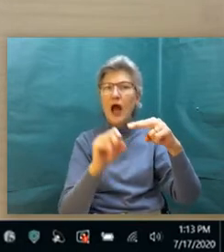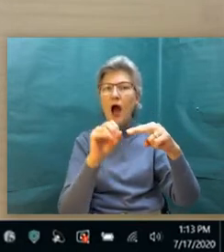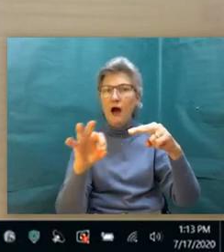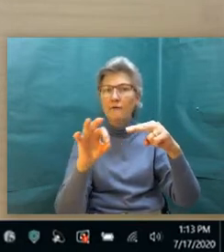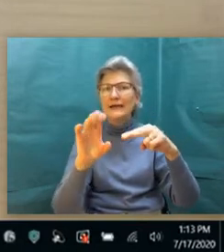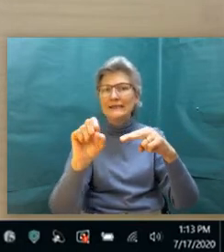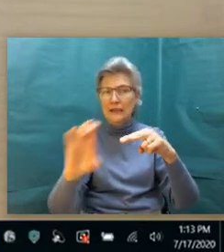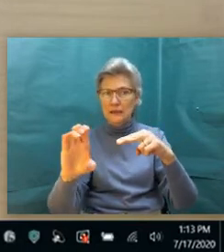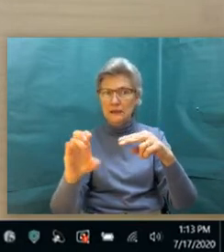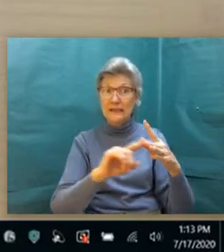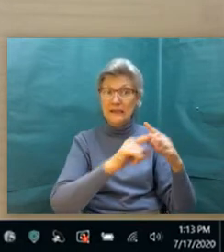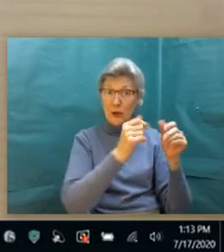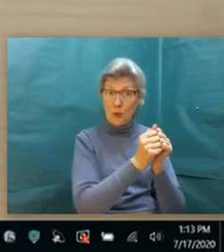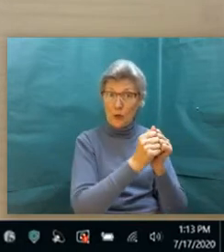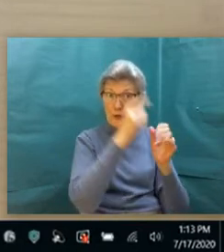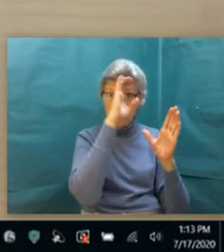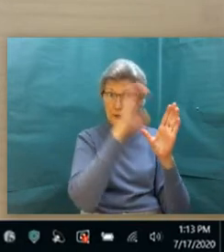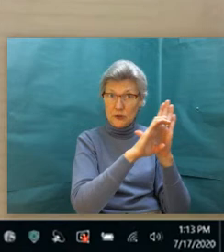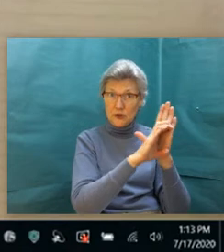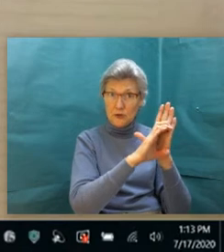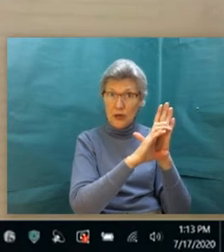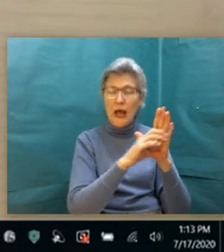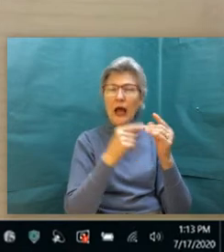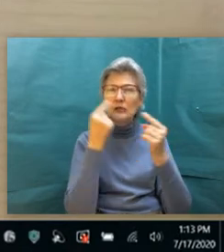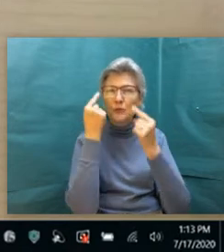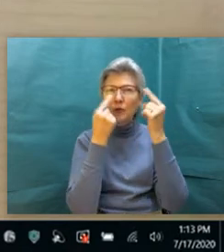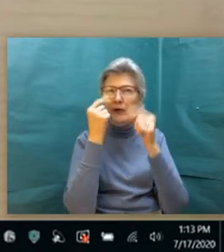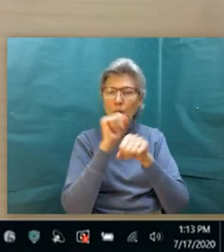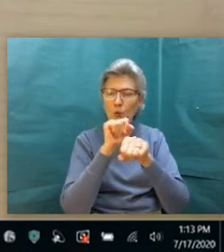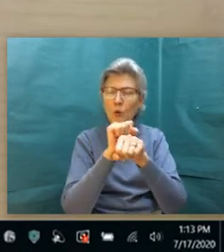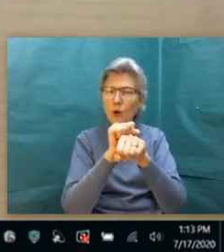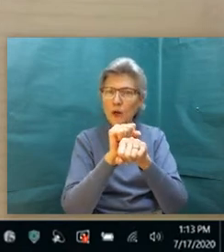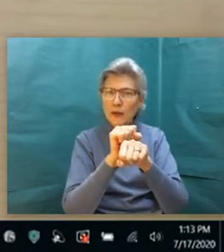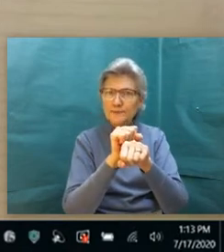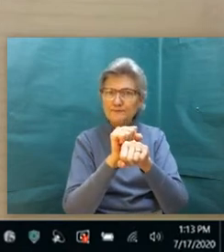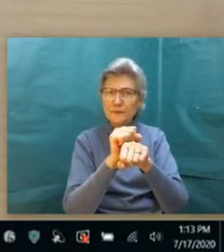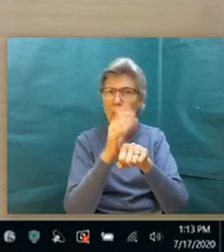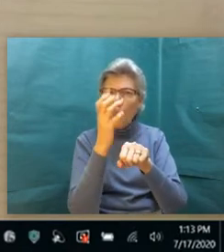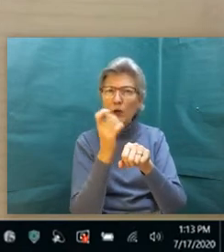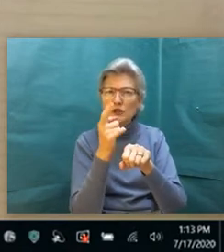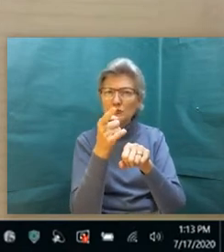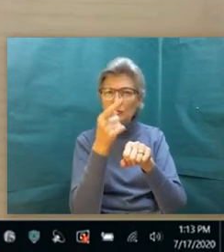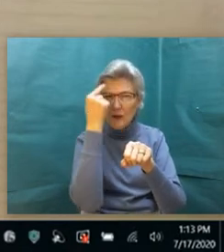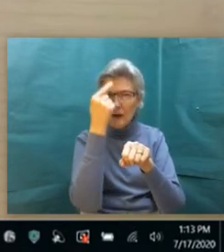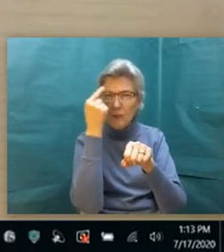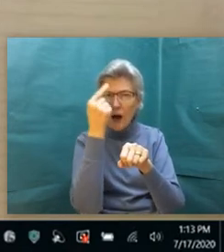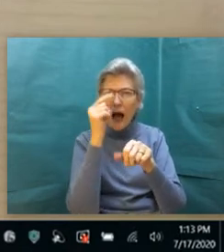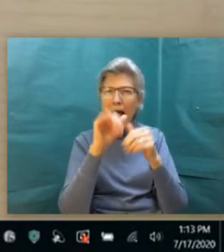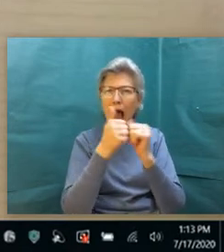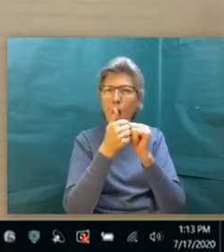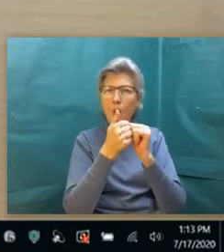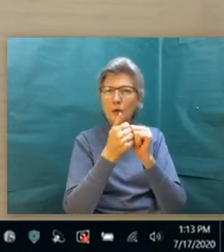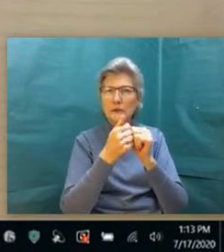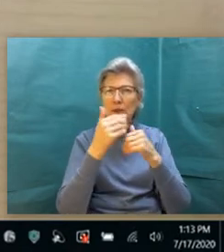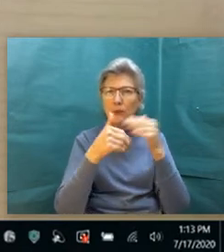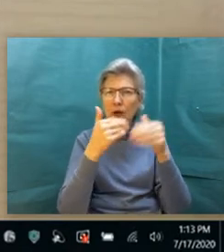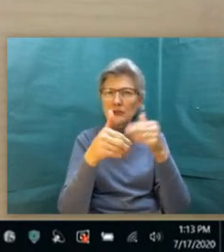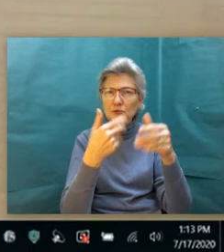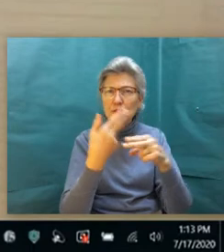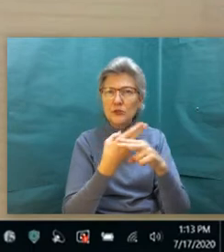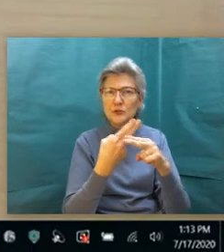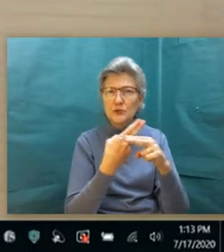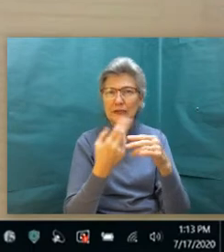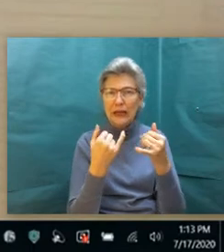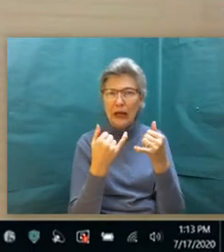let's again start with this model. And as we're working through this problem, I want you to be thinking about how is the process that we're using